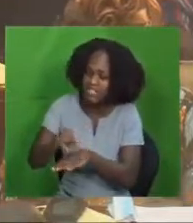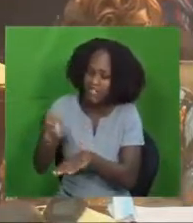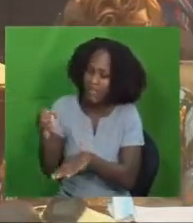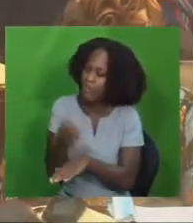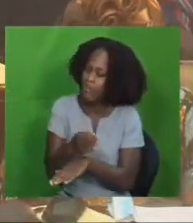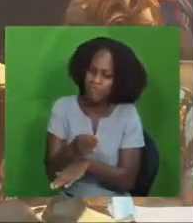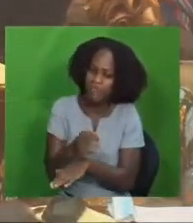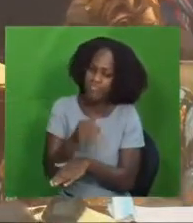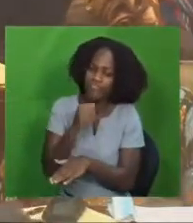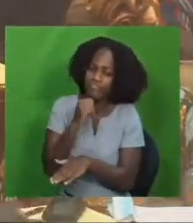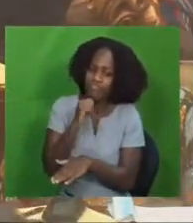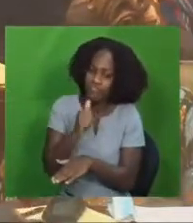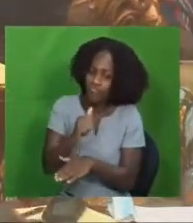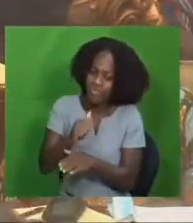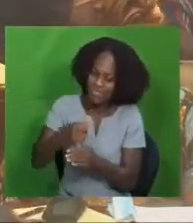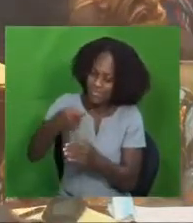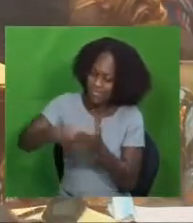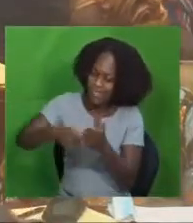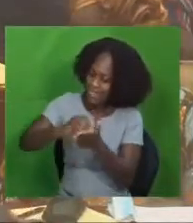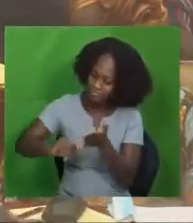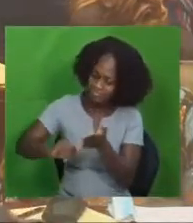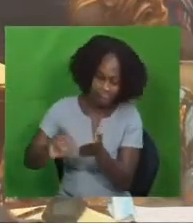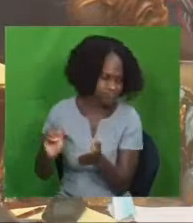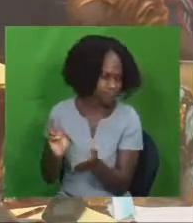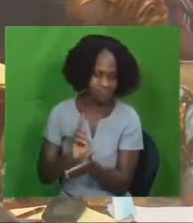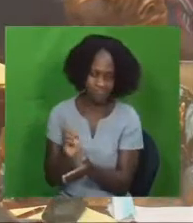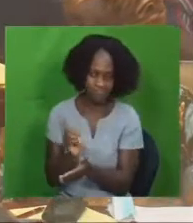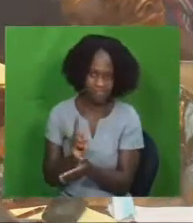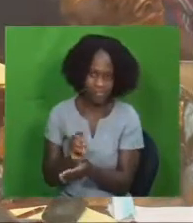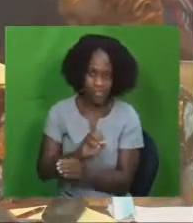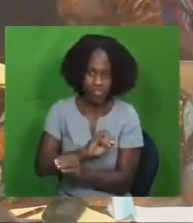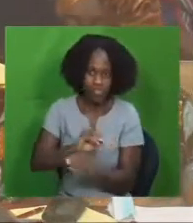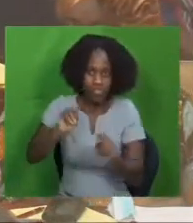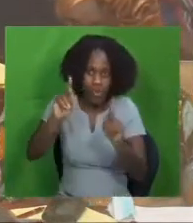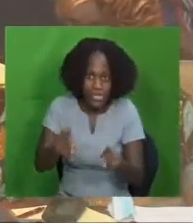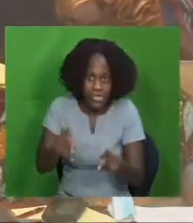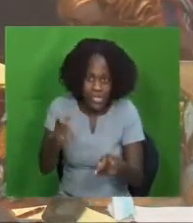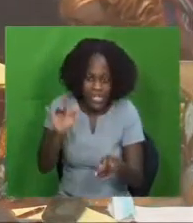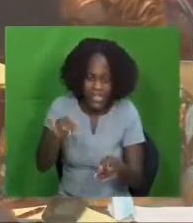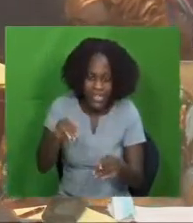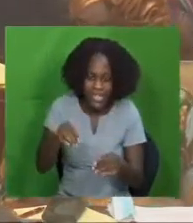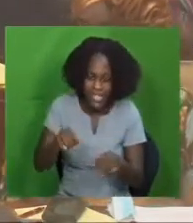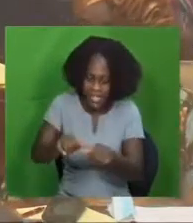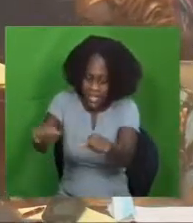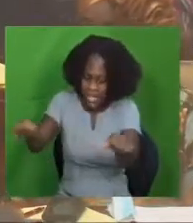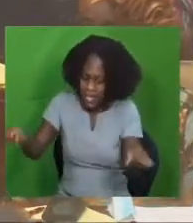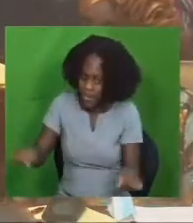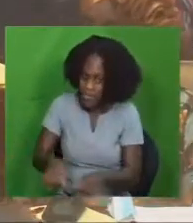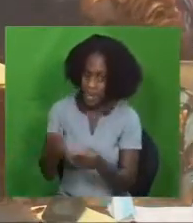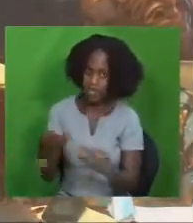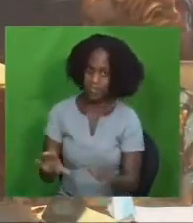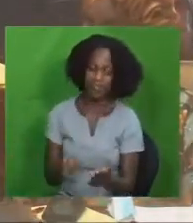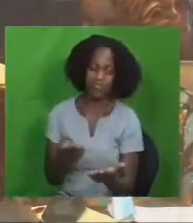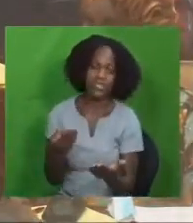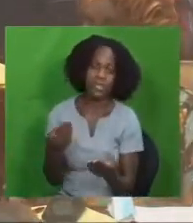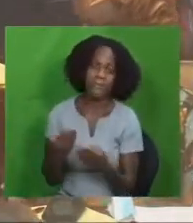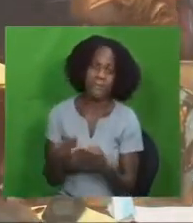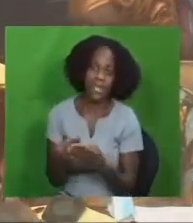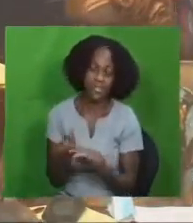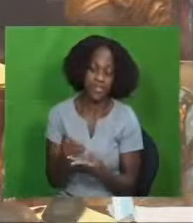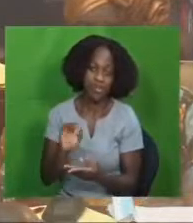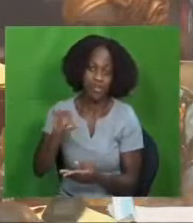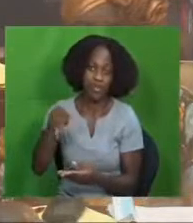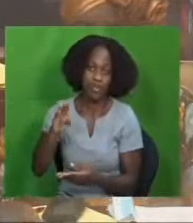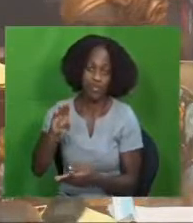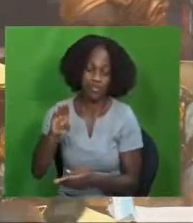that misconception too has been overruled. Nobody in that value chain will lose money, job, or livelihoods,